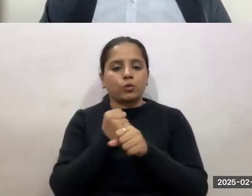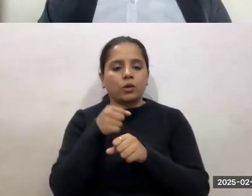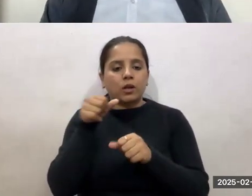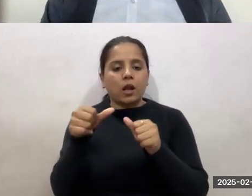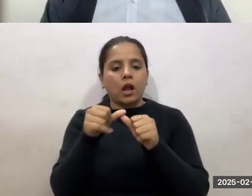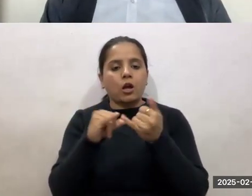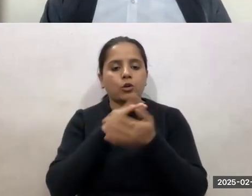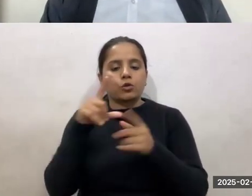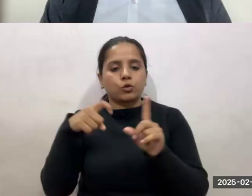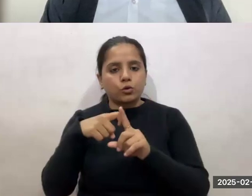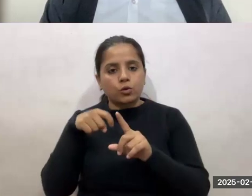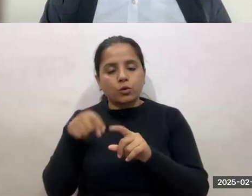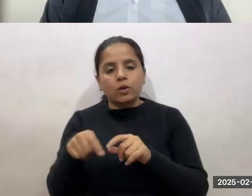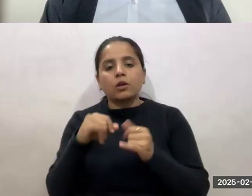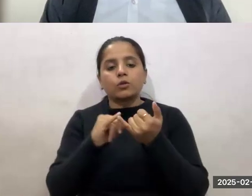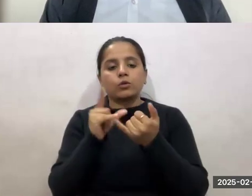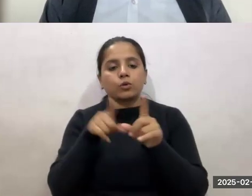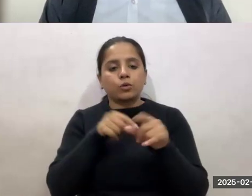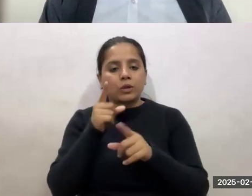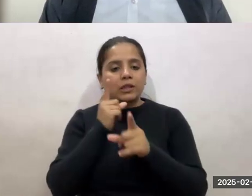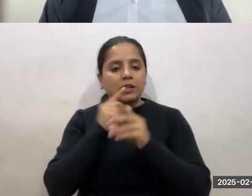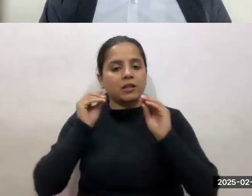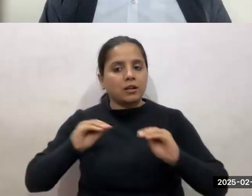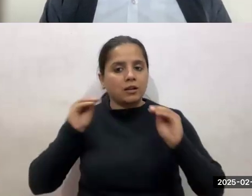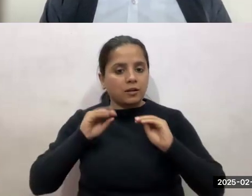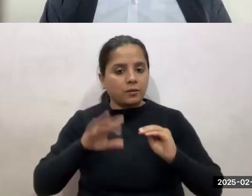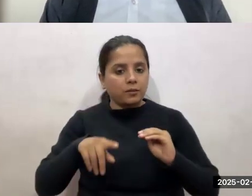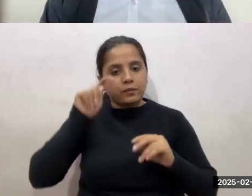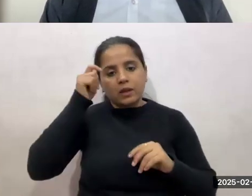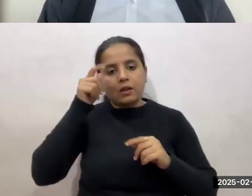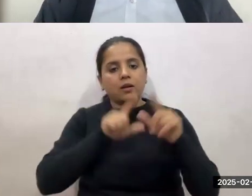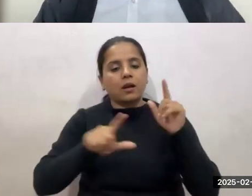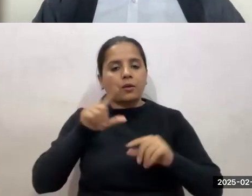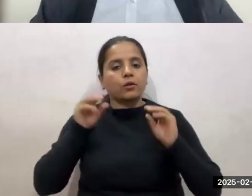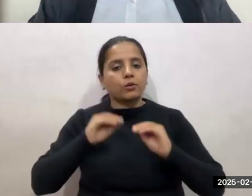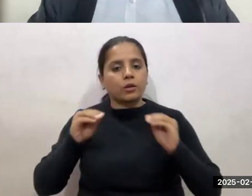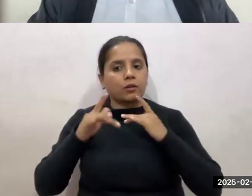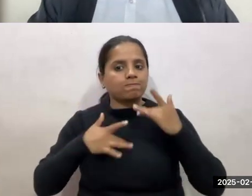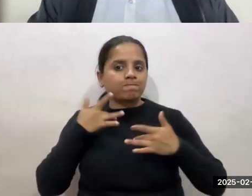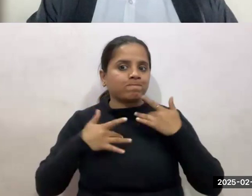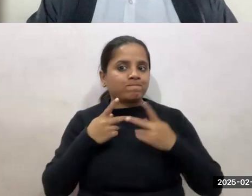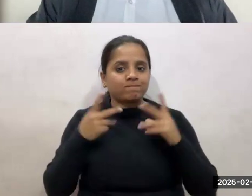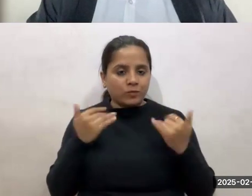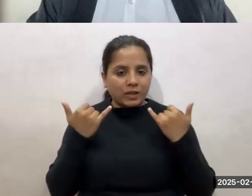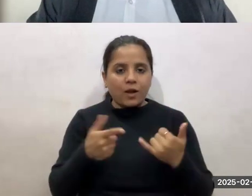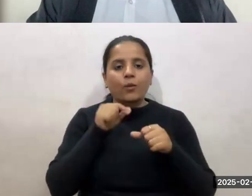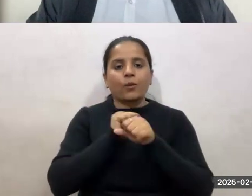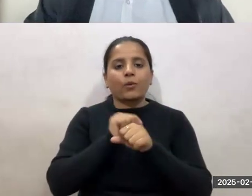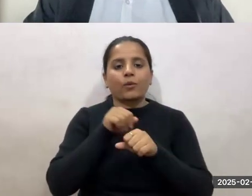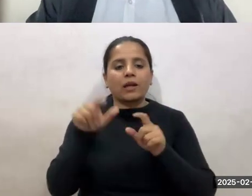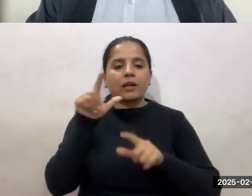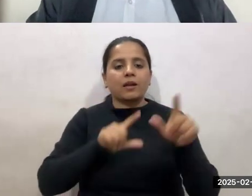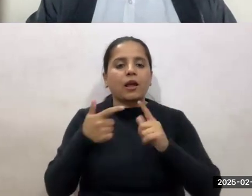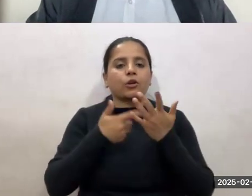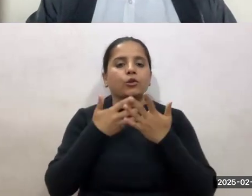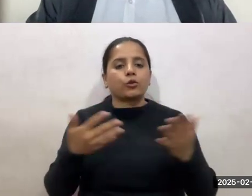Dixit. Suyog is a teacher educator and English language education enthusiast, currently working as a language